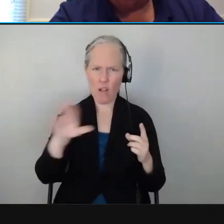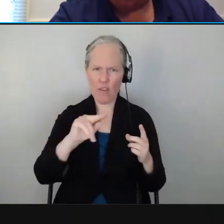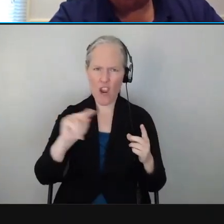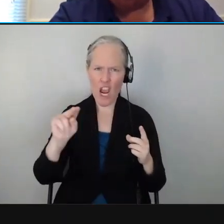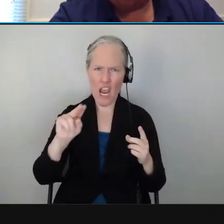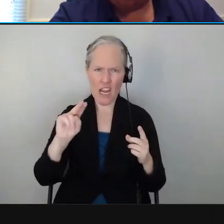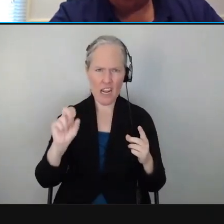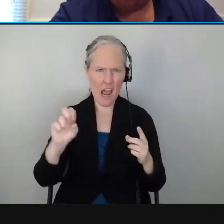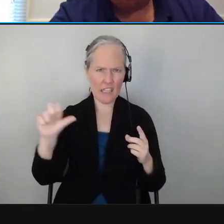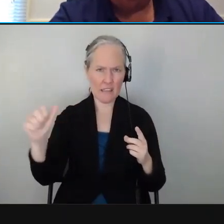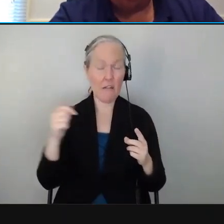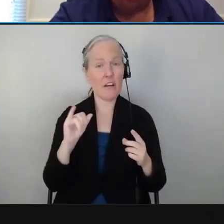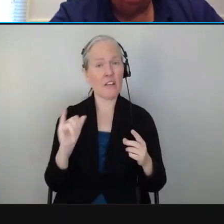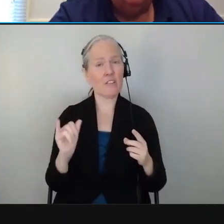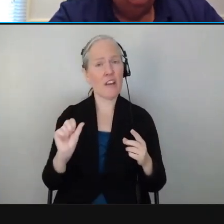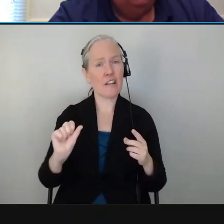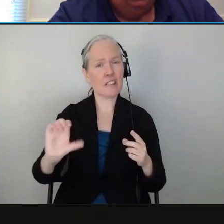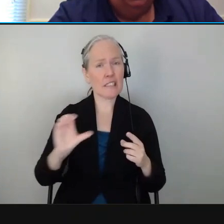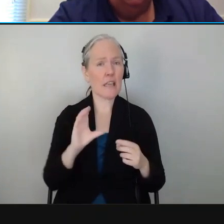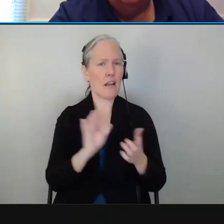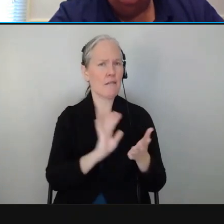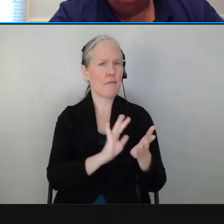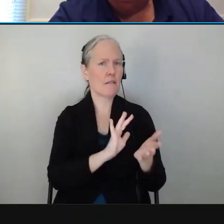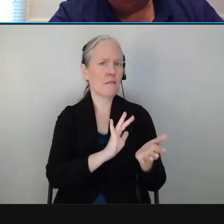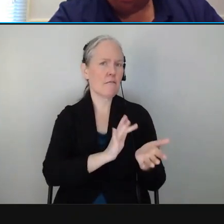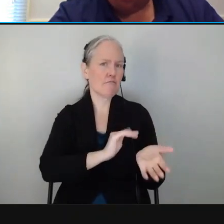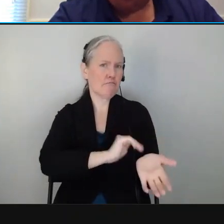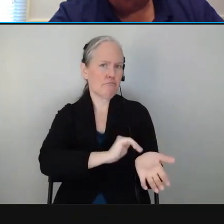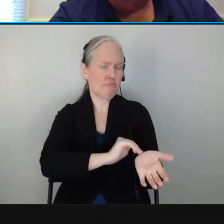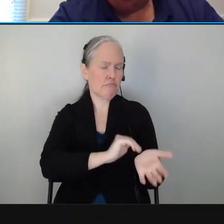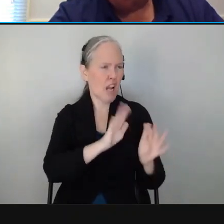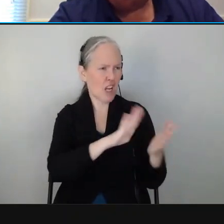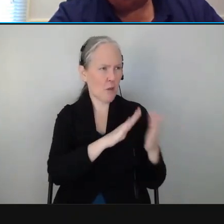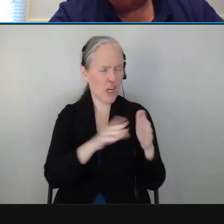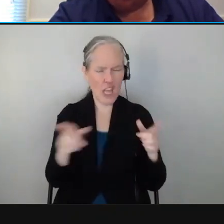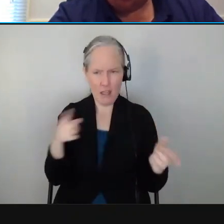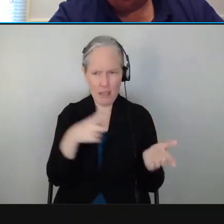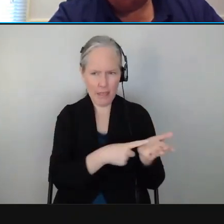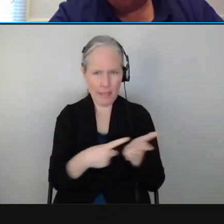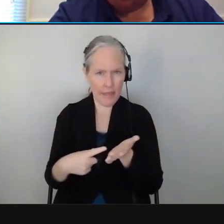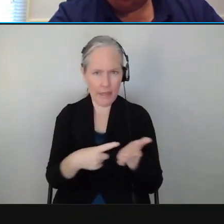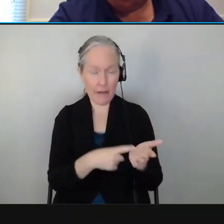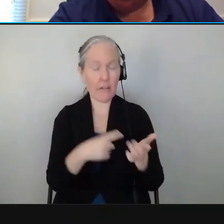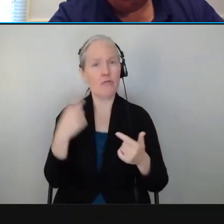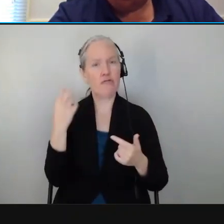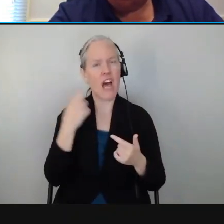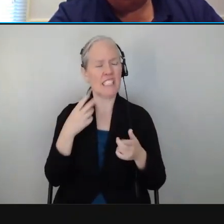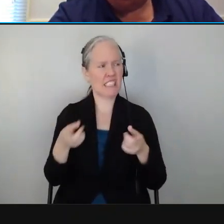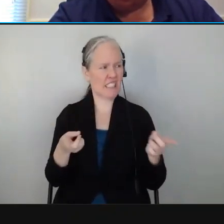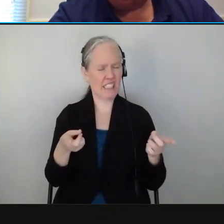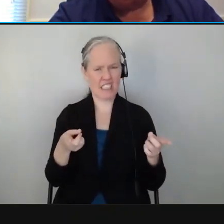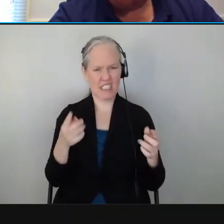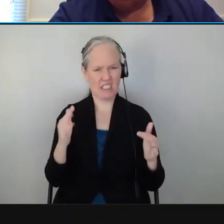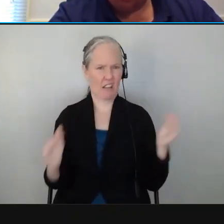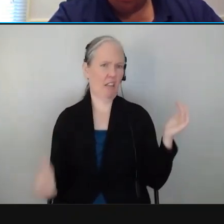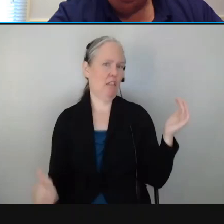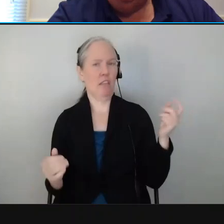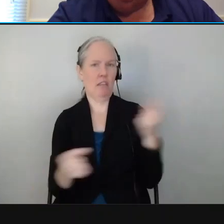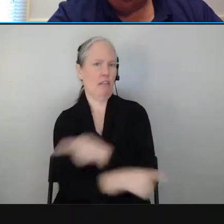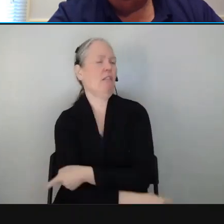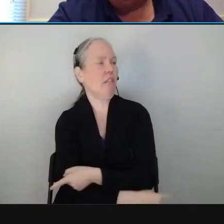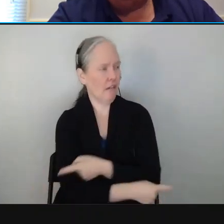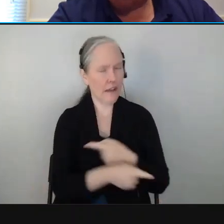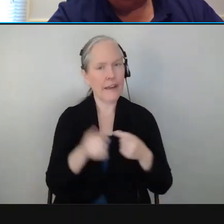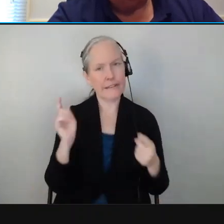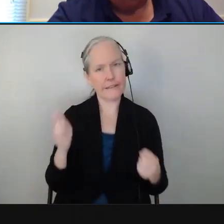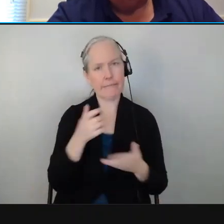at JSC in the medical world. And so we all realized that we needed to evolve our communication.